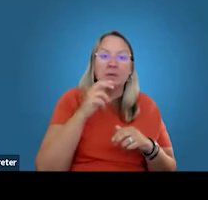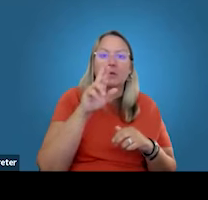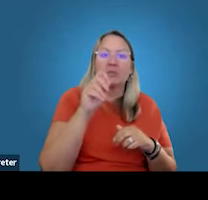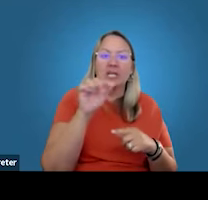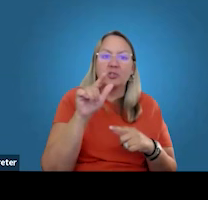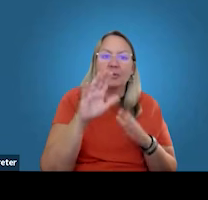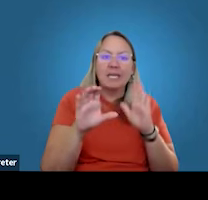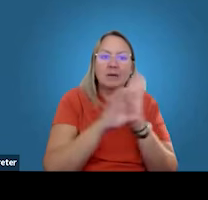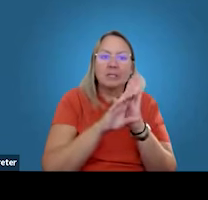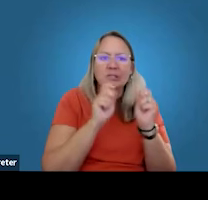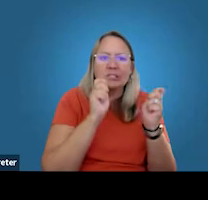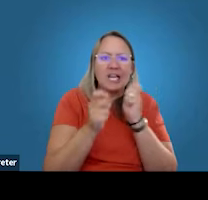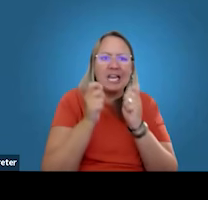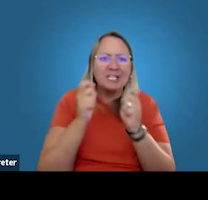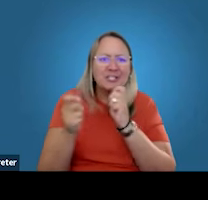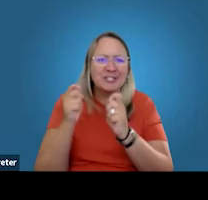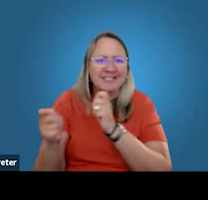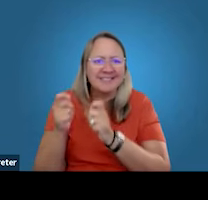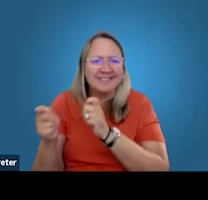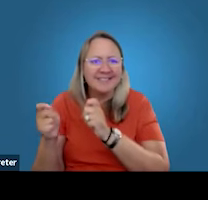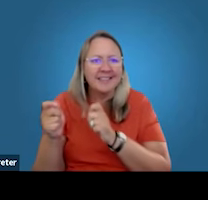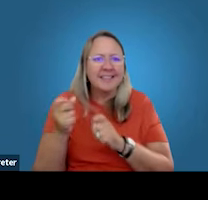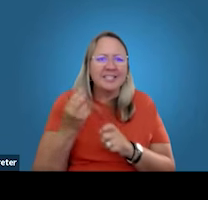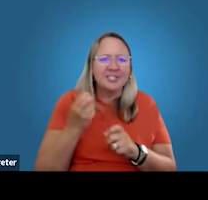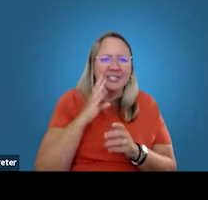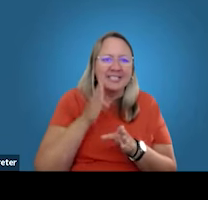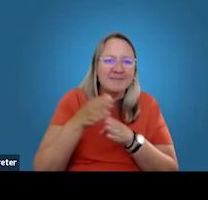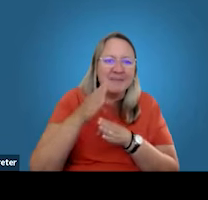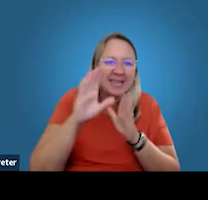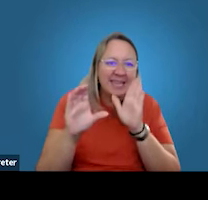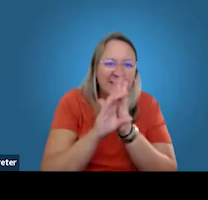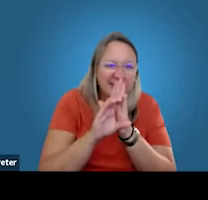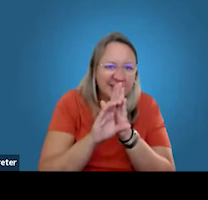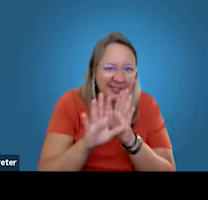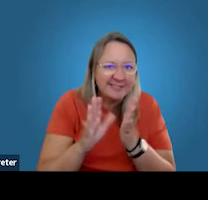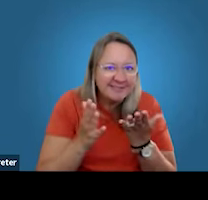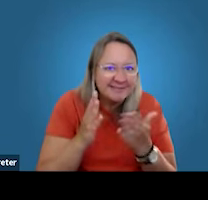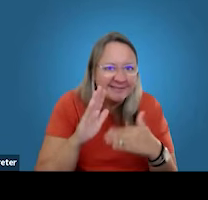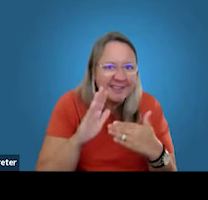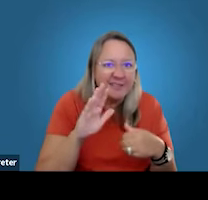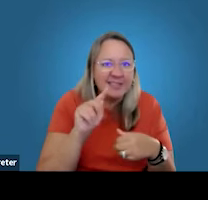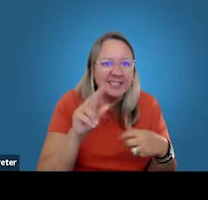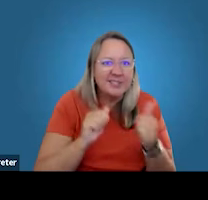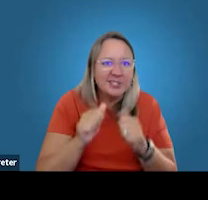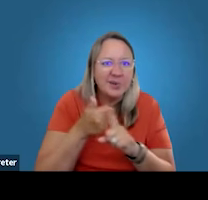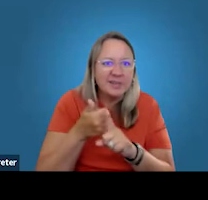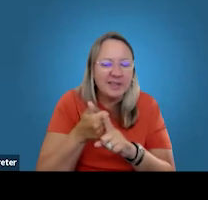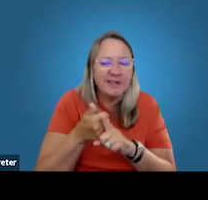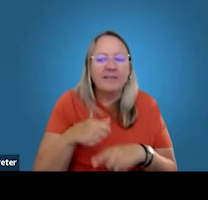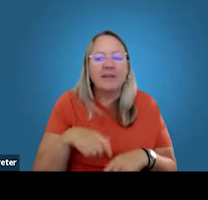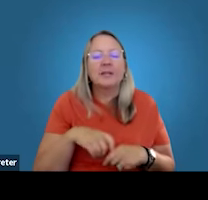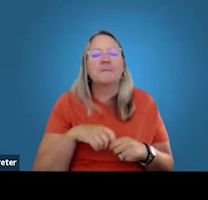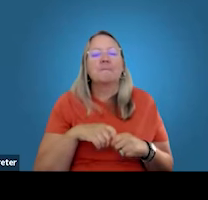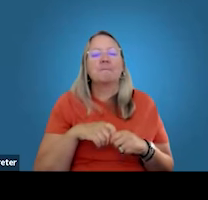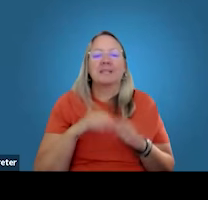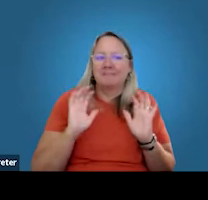changes throughout all of the series of Friends. She's almost the main character of the series, so she's quite hard to pin down. She's constantly changing and evolving.